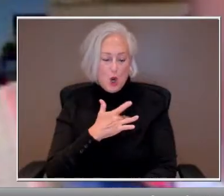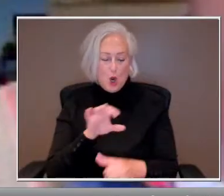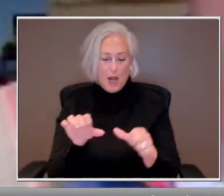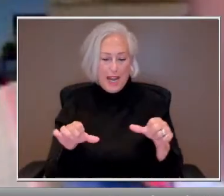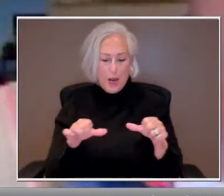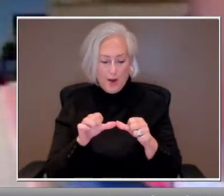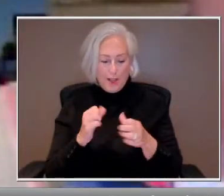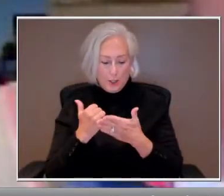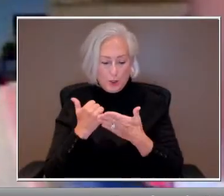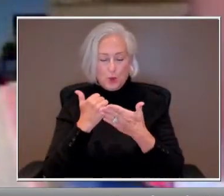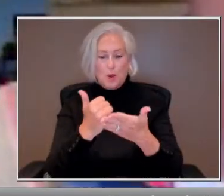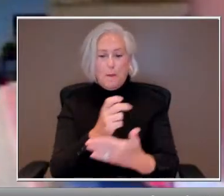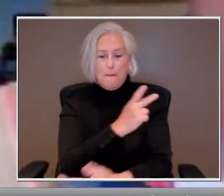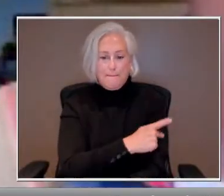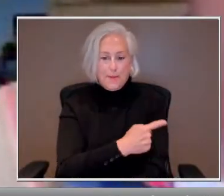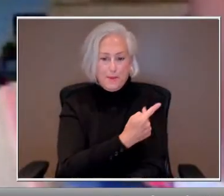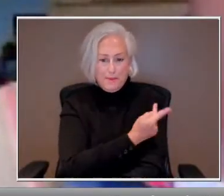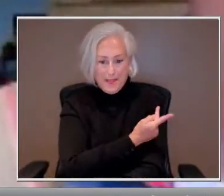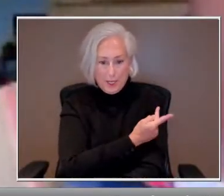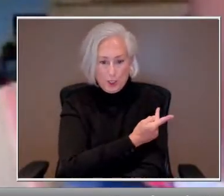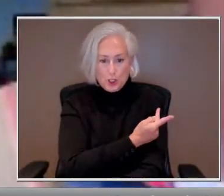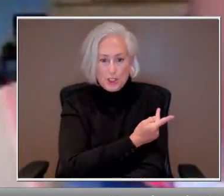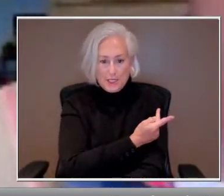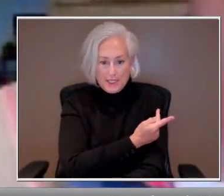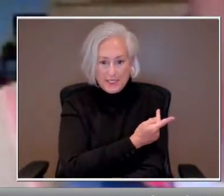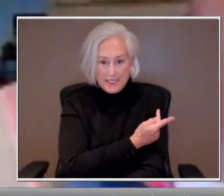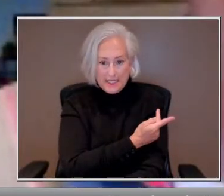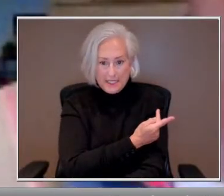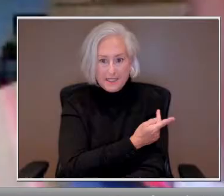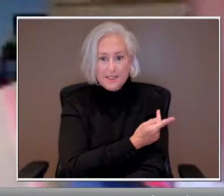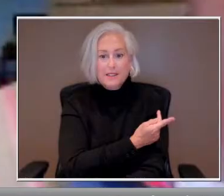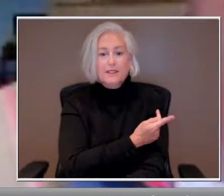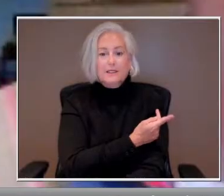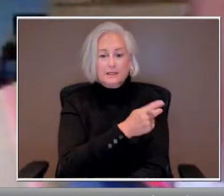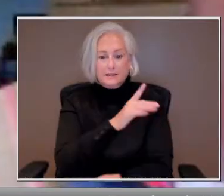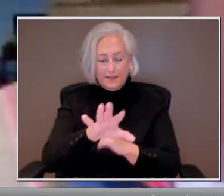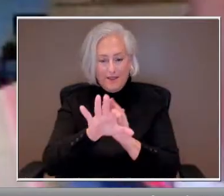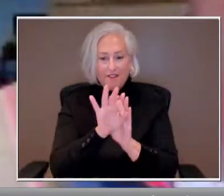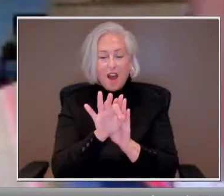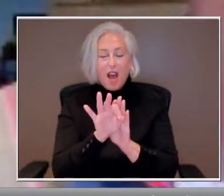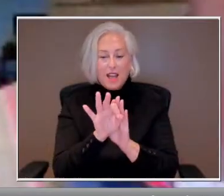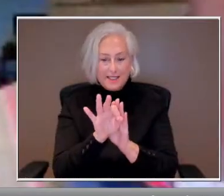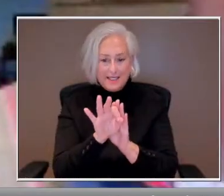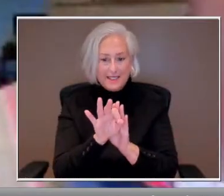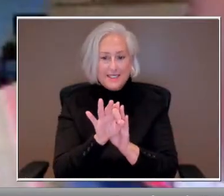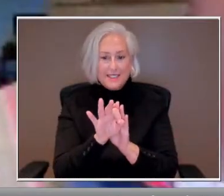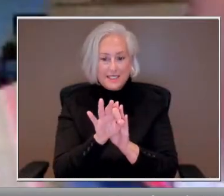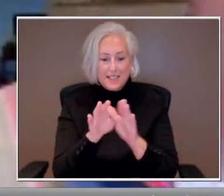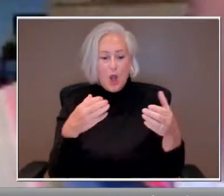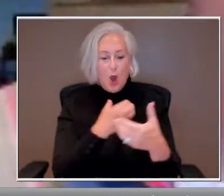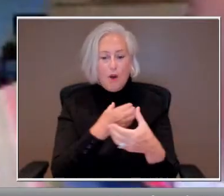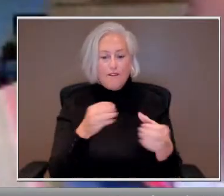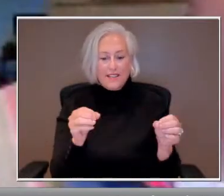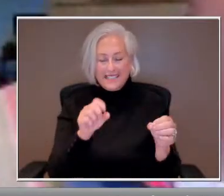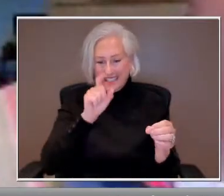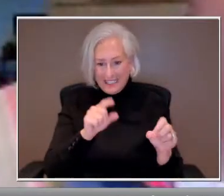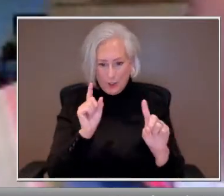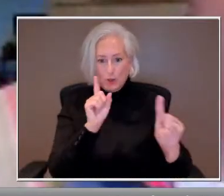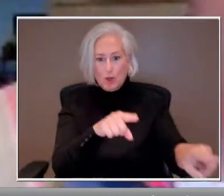assist the patients to, one, get to their rooms or to the offices that they need to get